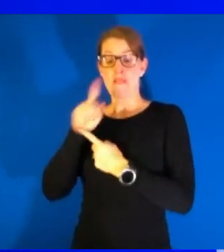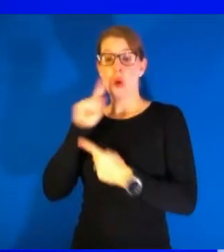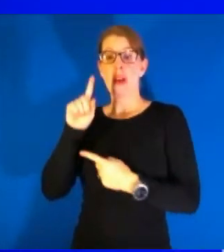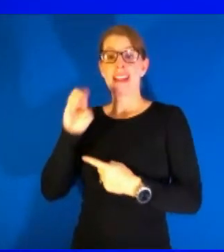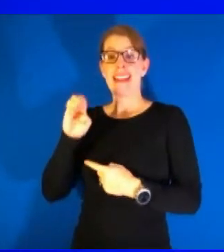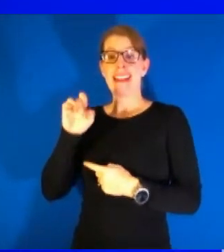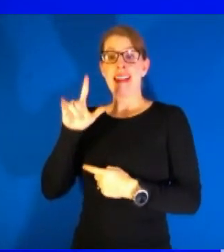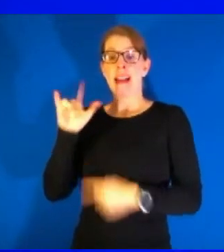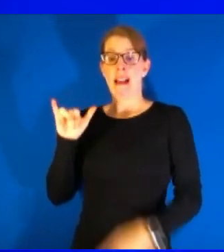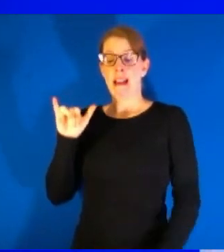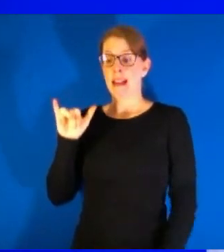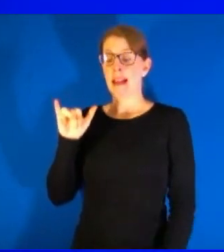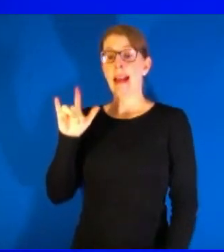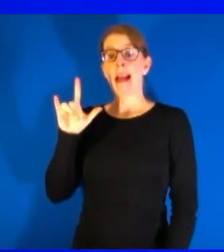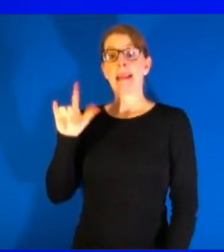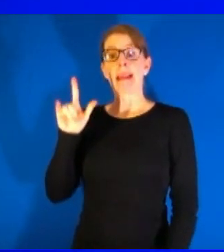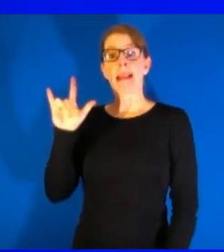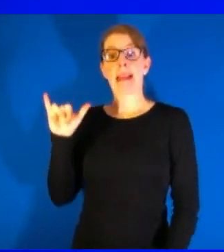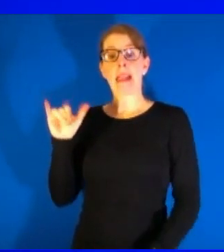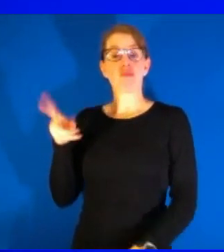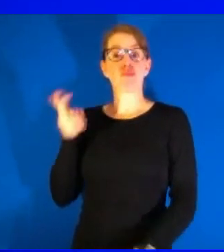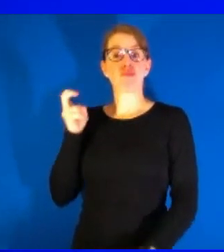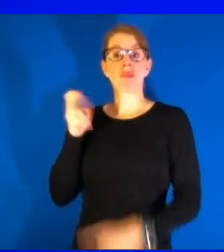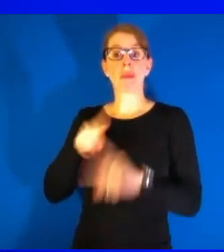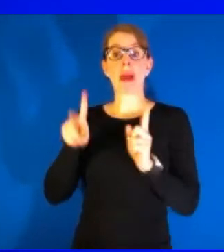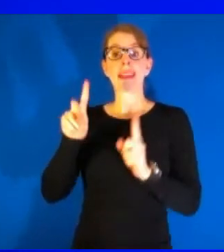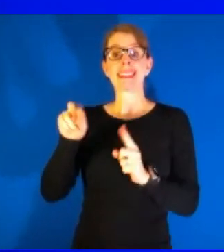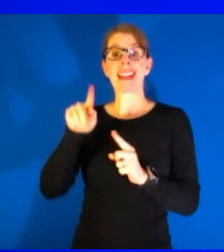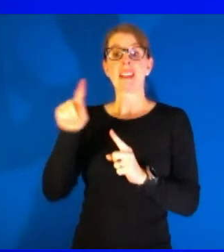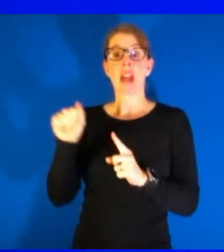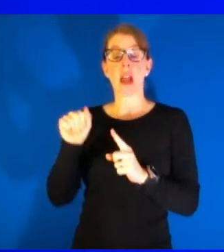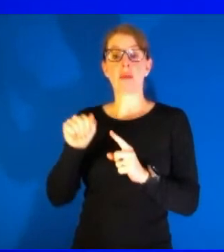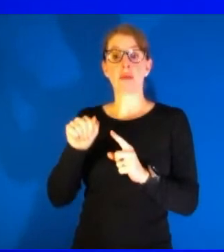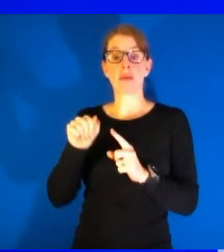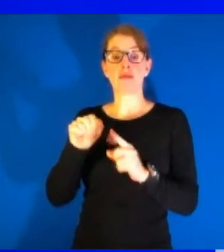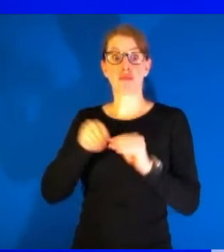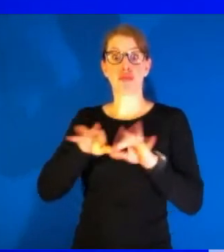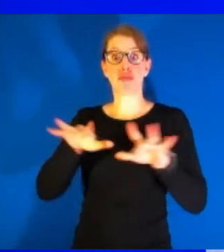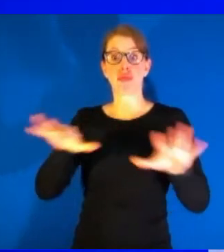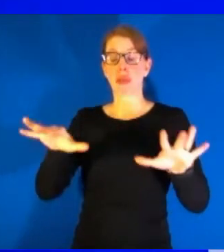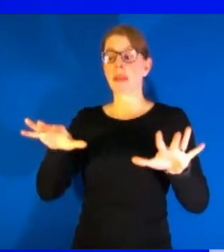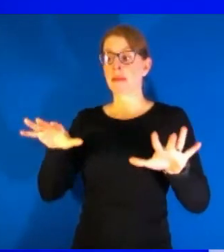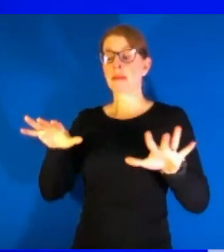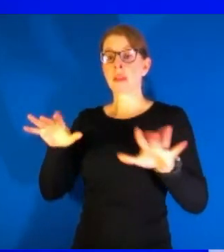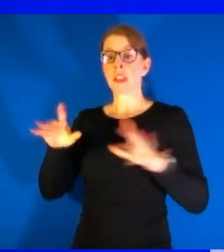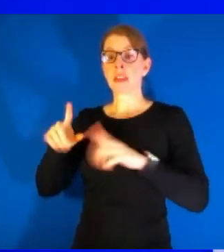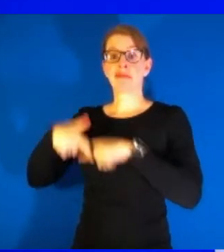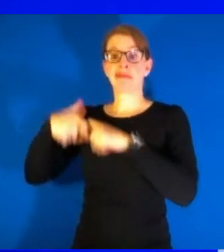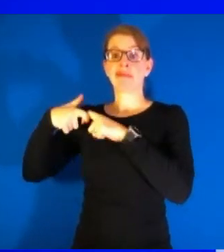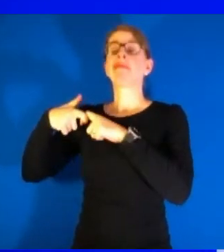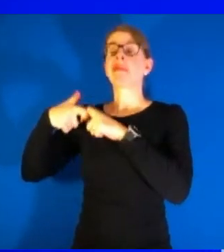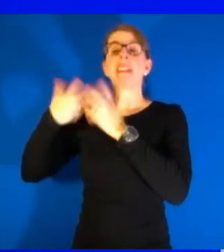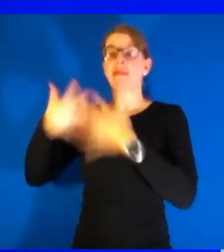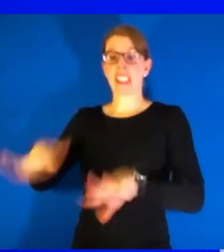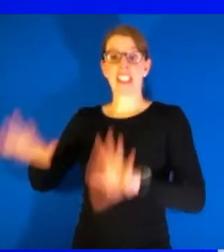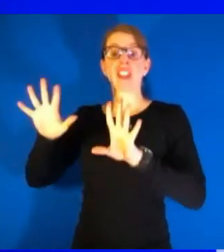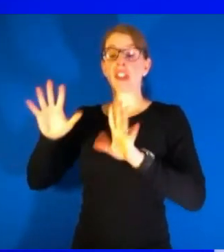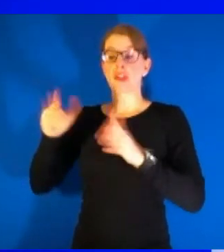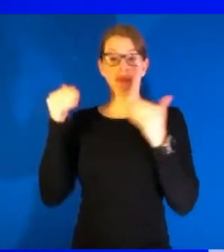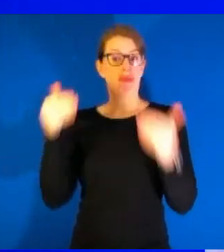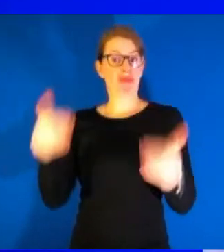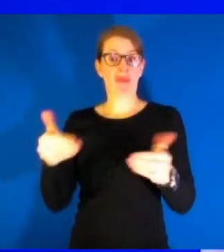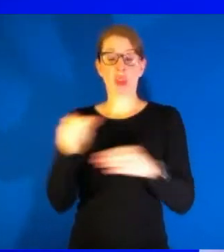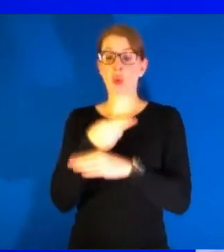believe, that was revoked. However, when Delta became predominant, it was able to be backed on because they found that those monoclonal